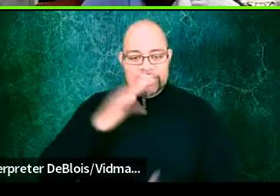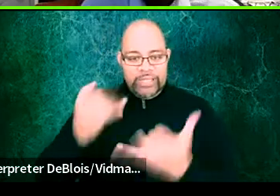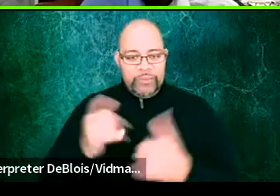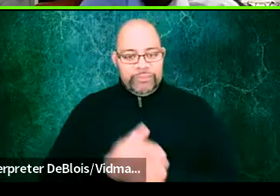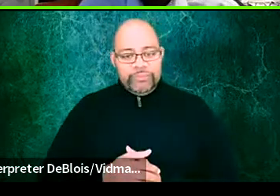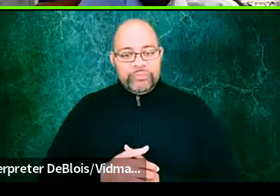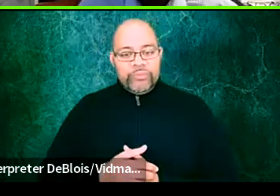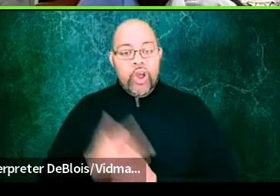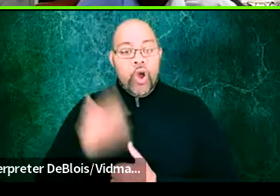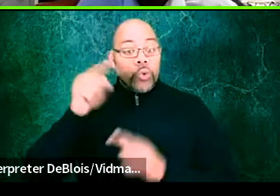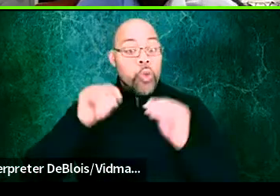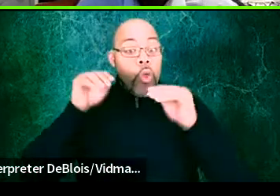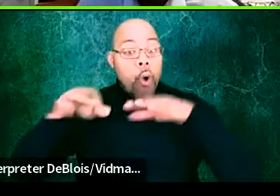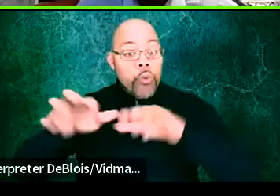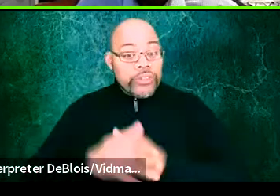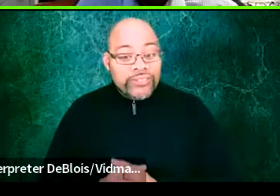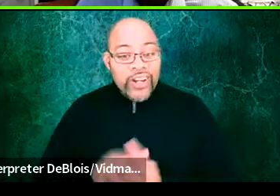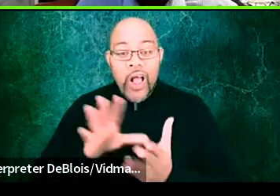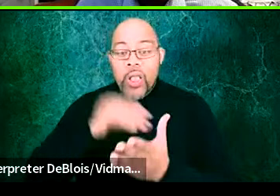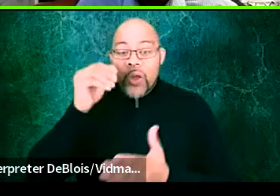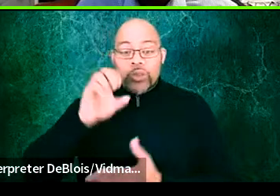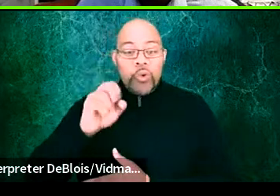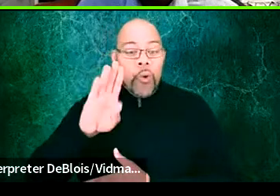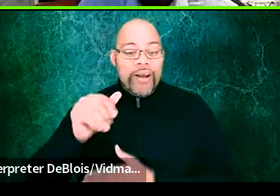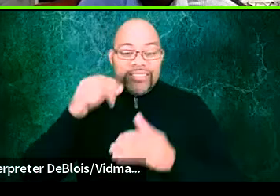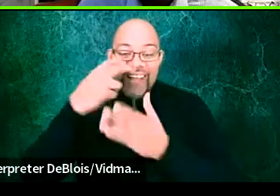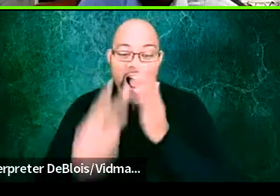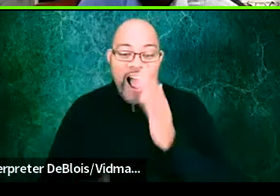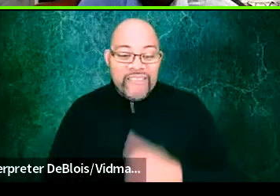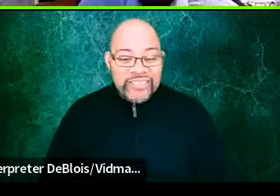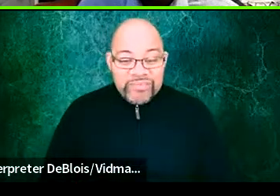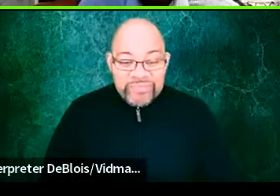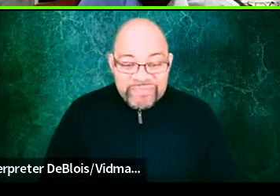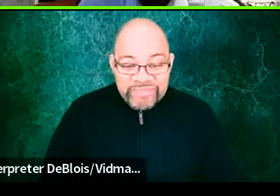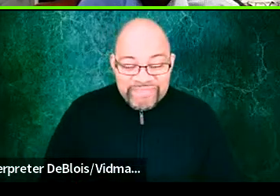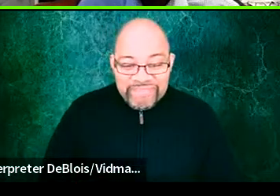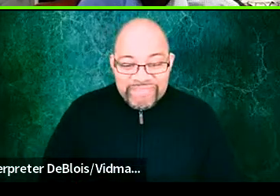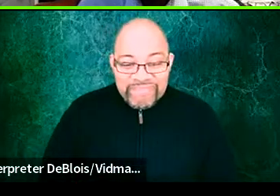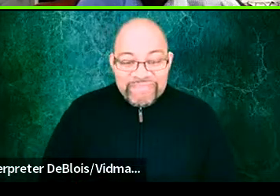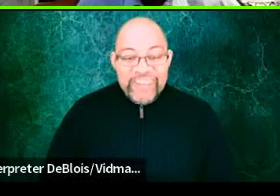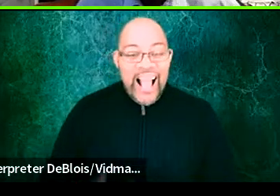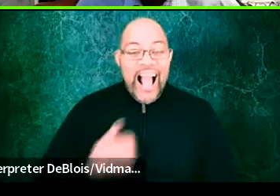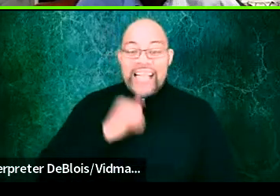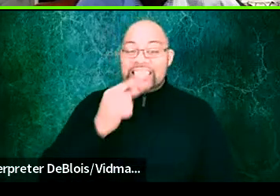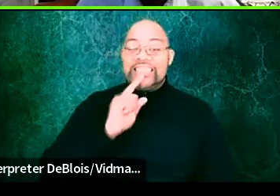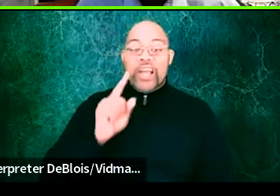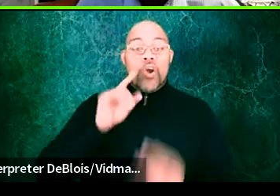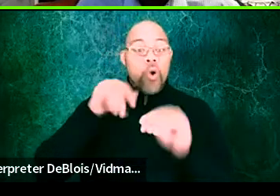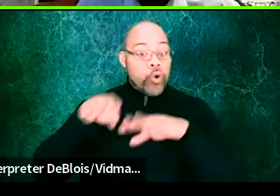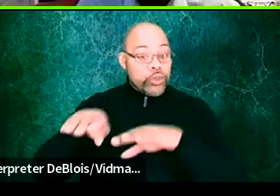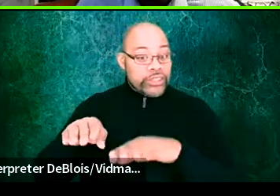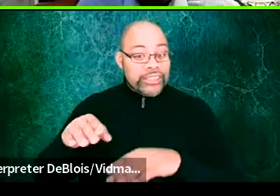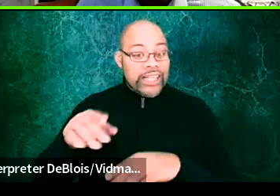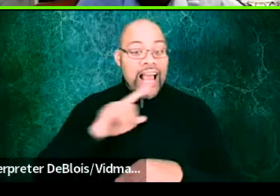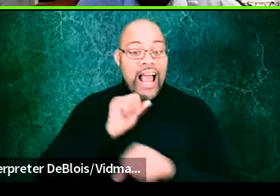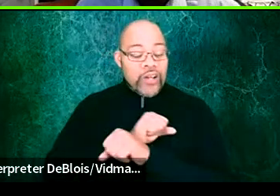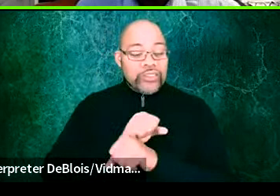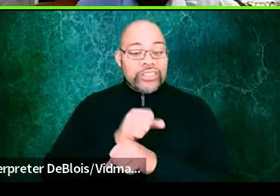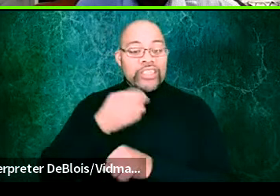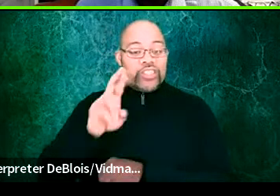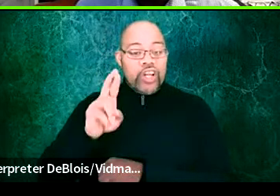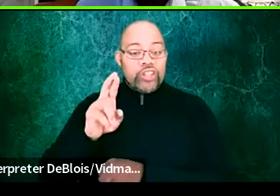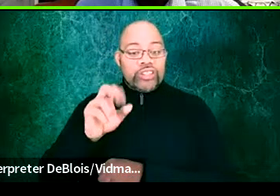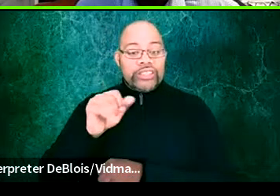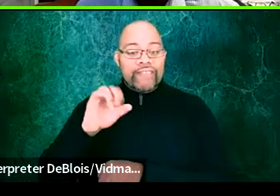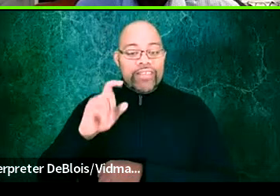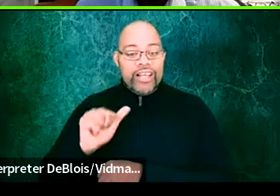Go to the ocean, learn to scuba dive. And I didn't say go to the ocean. Actually, Dr.